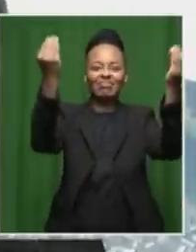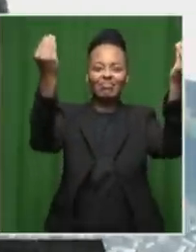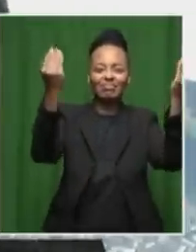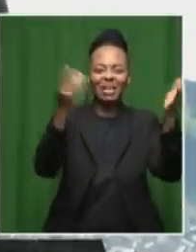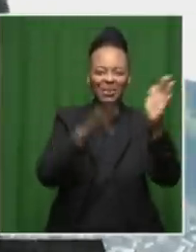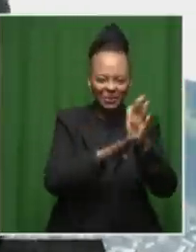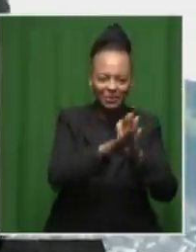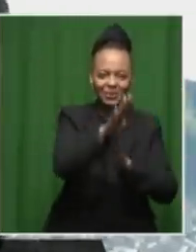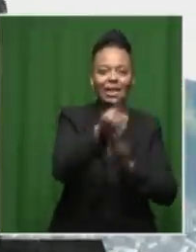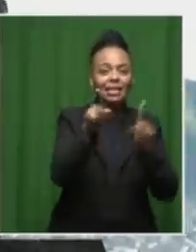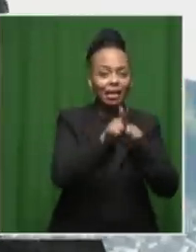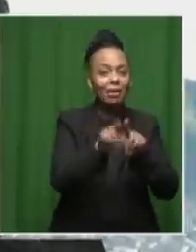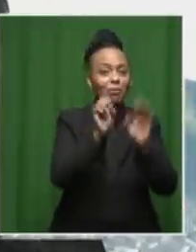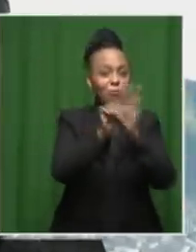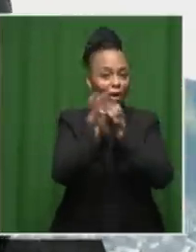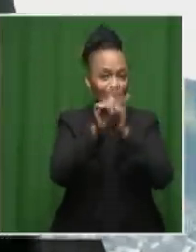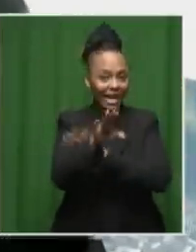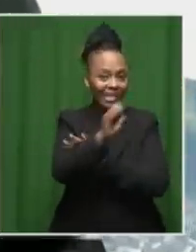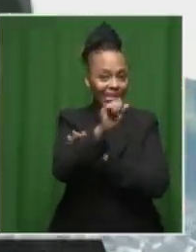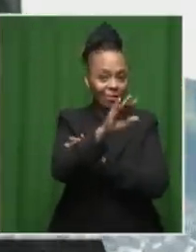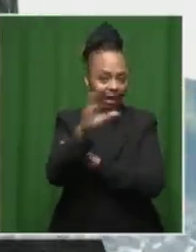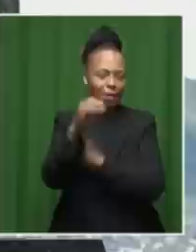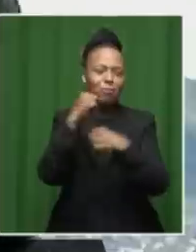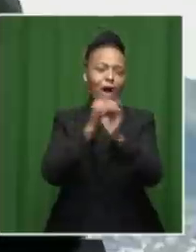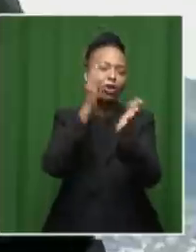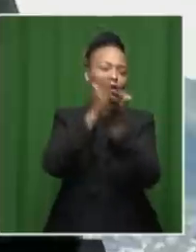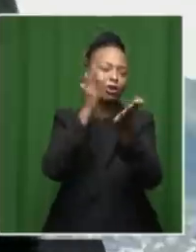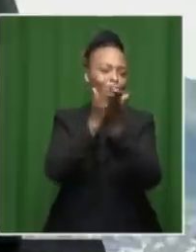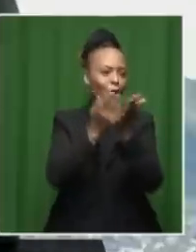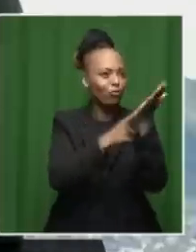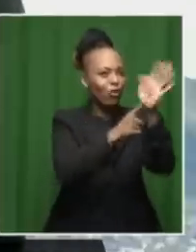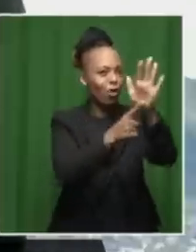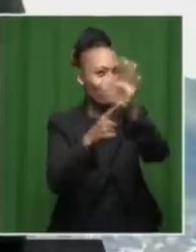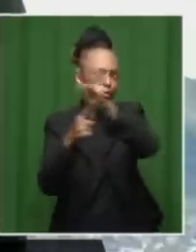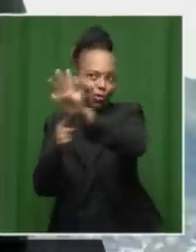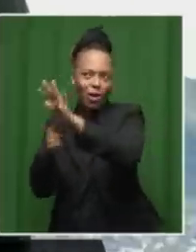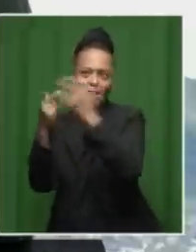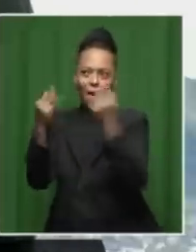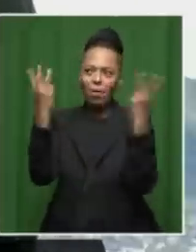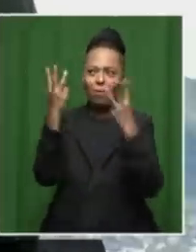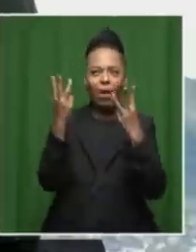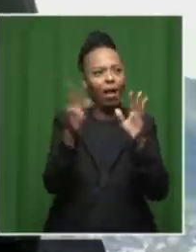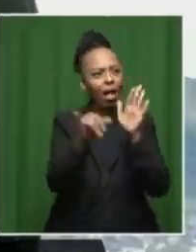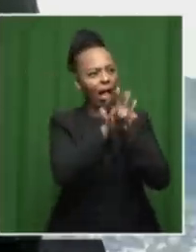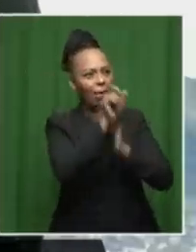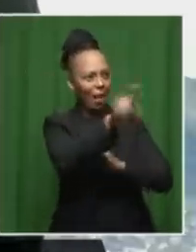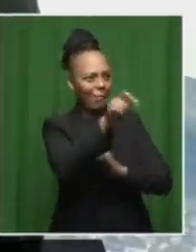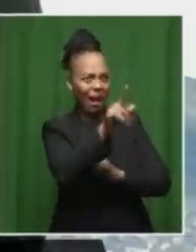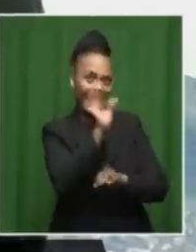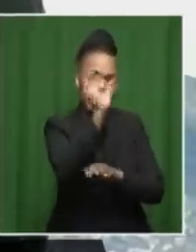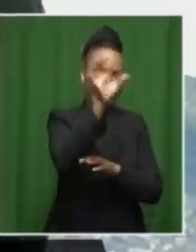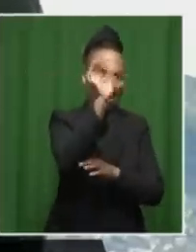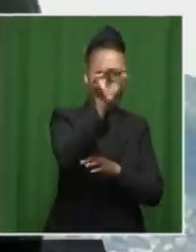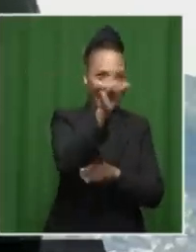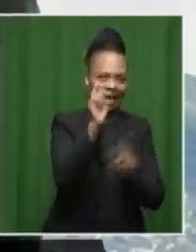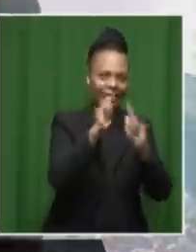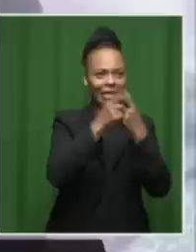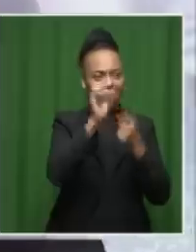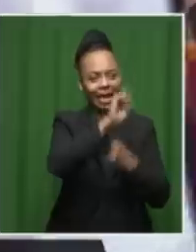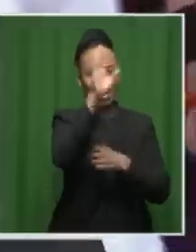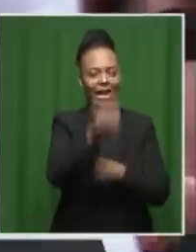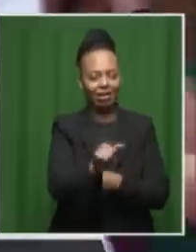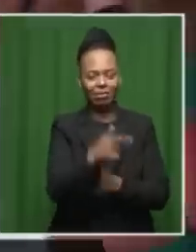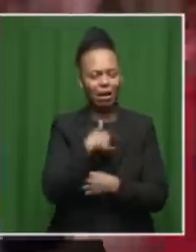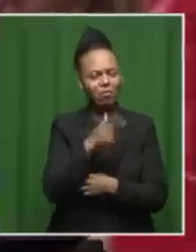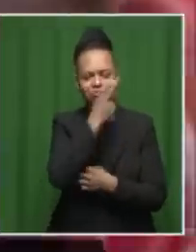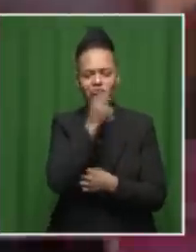great job to make sure that you profile our sport as well and put it on a level that people are now talking about us. And I think the important thing is